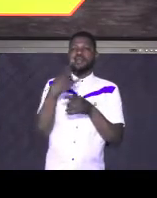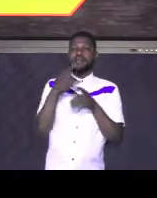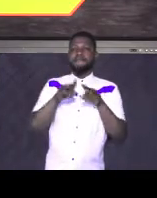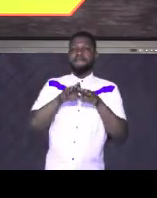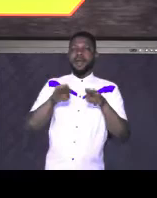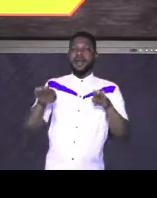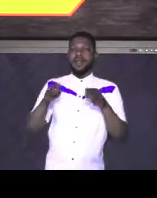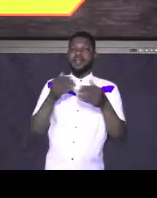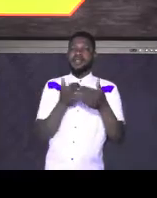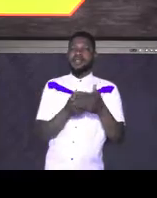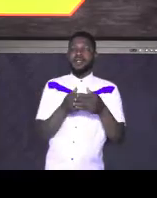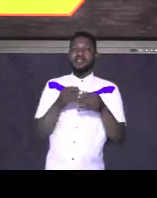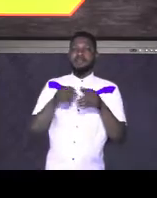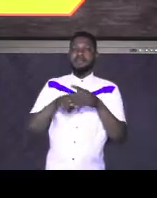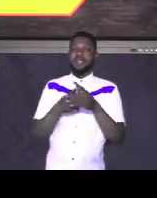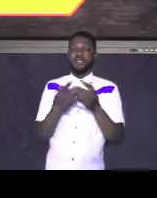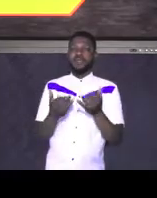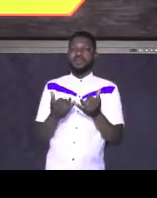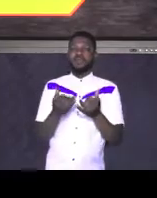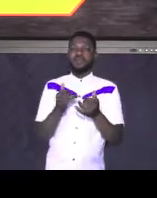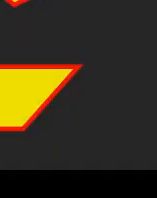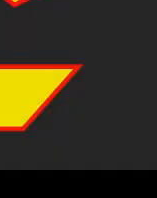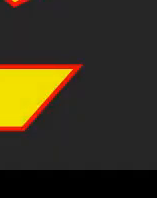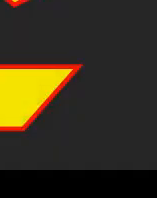sides of these trapezoids. Begin.